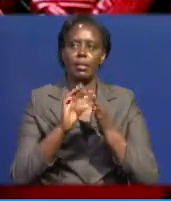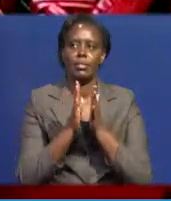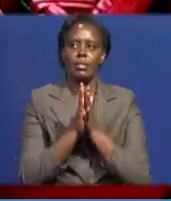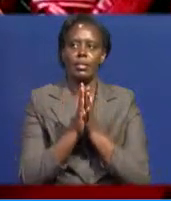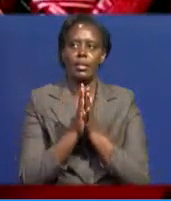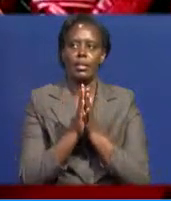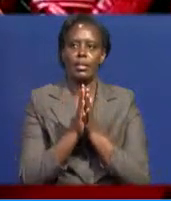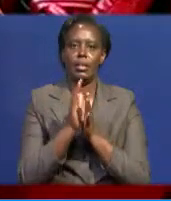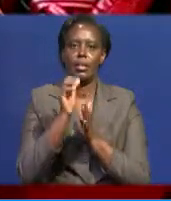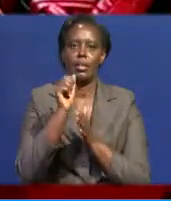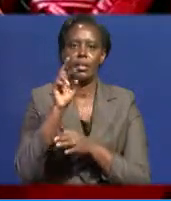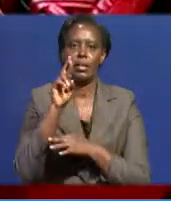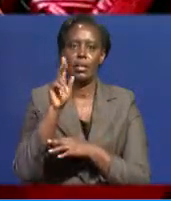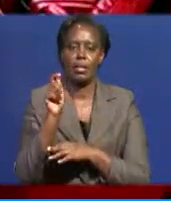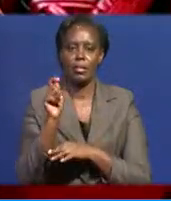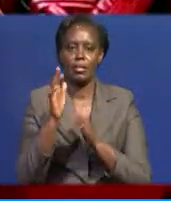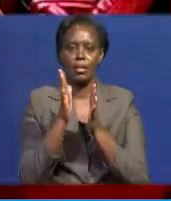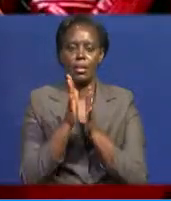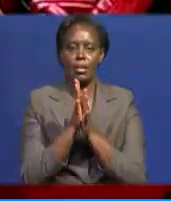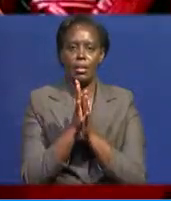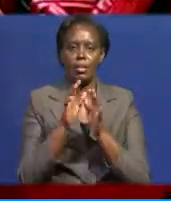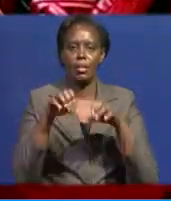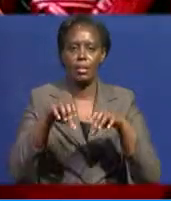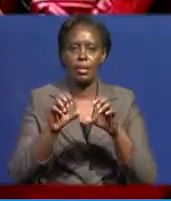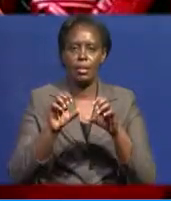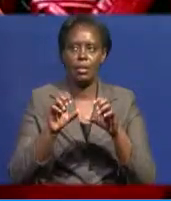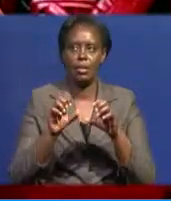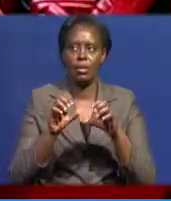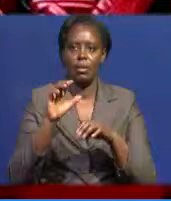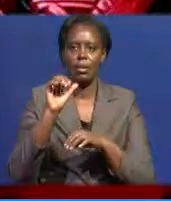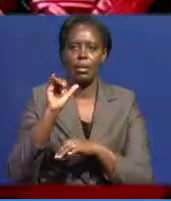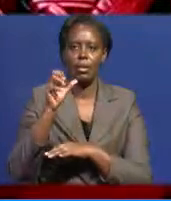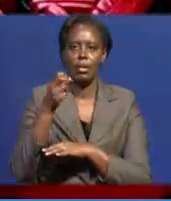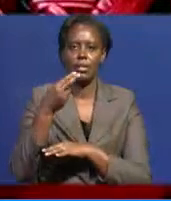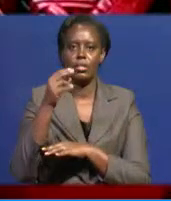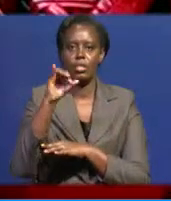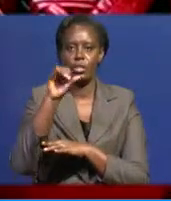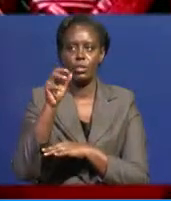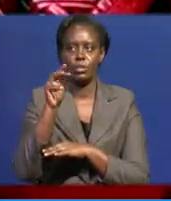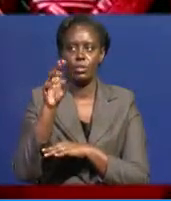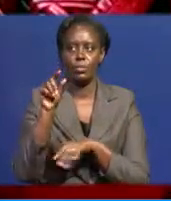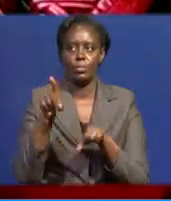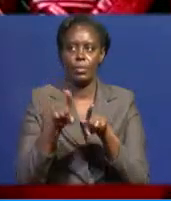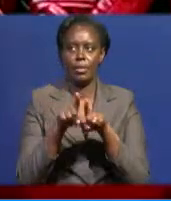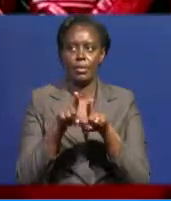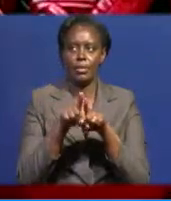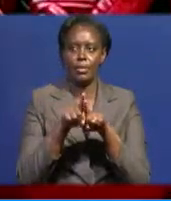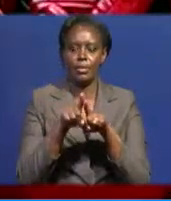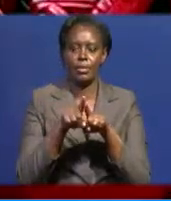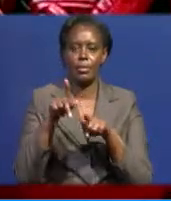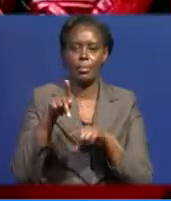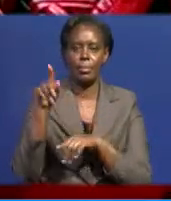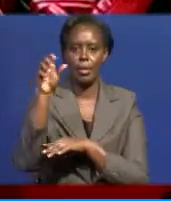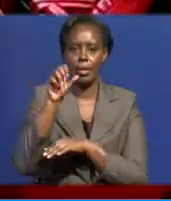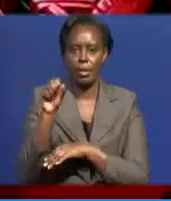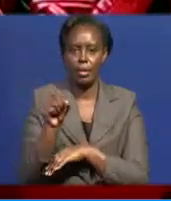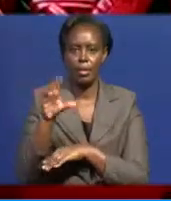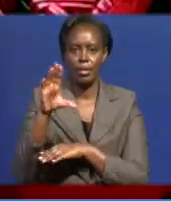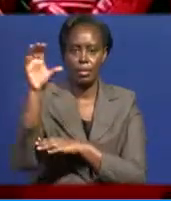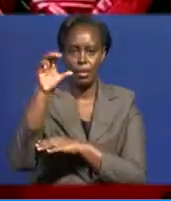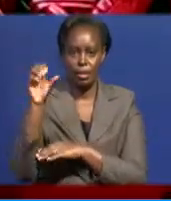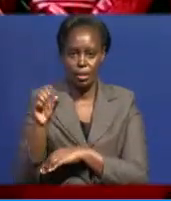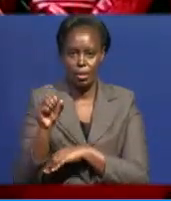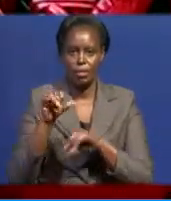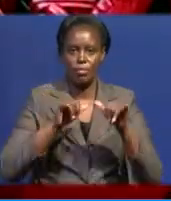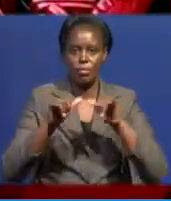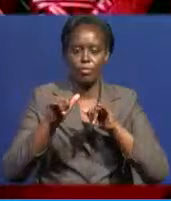Arts and Heritage, this is Aisha Jumwa; as well as the prime cabinet secretary and the cabinet secretary